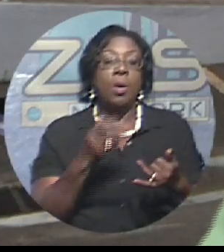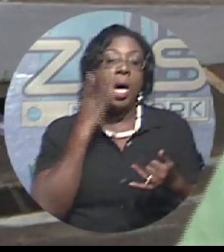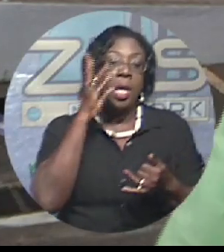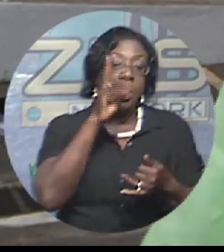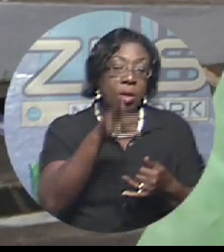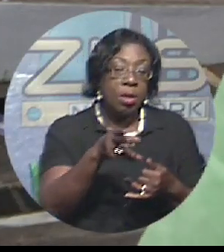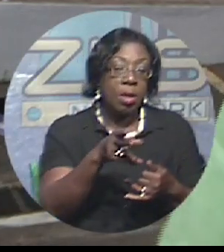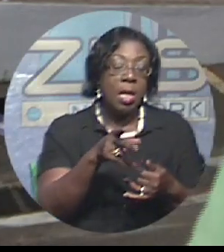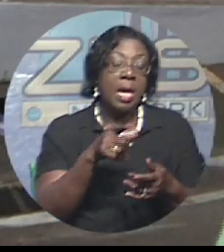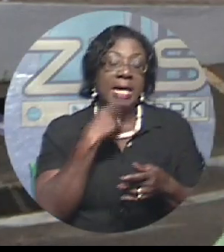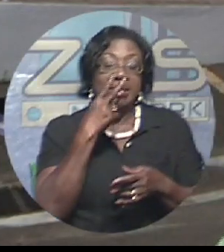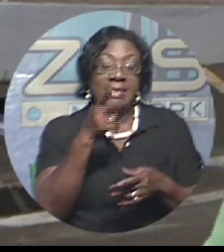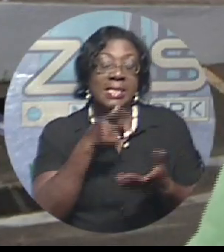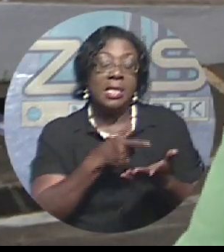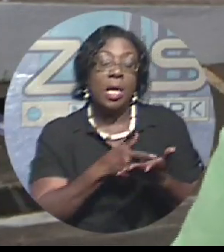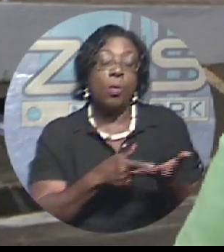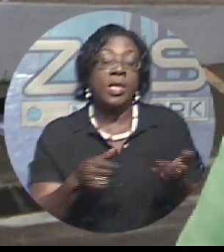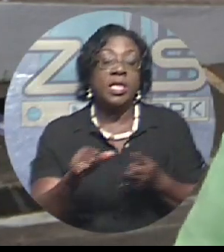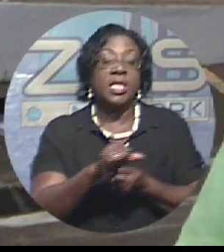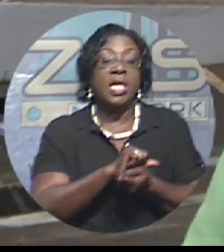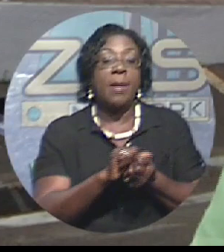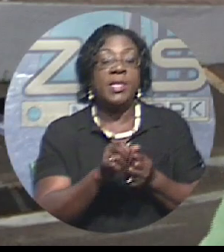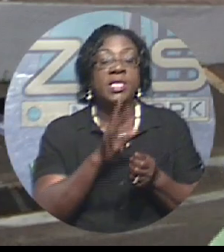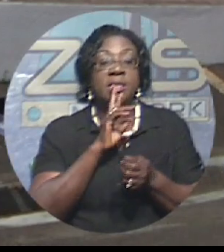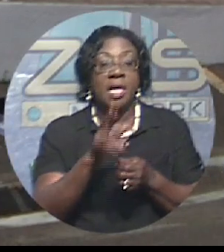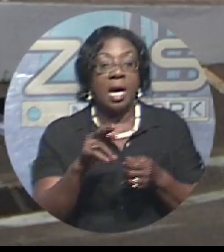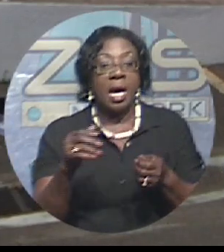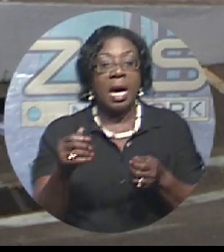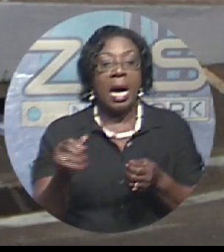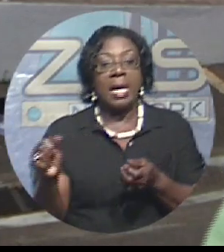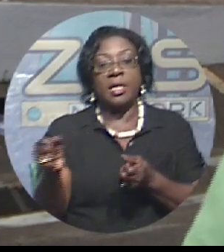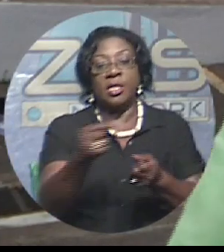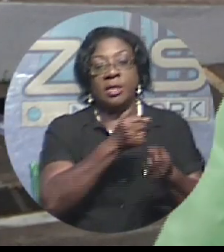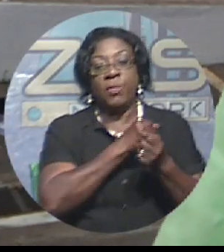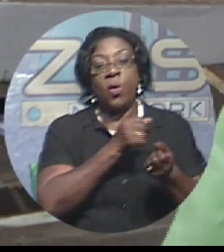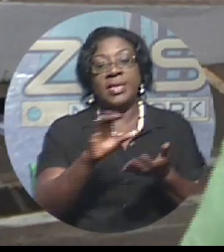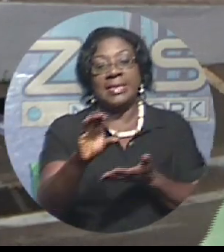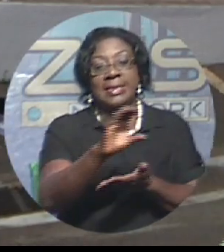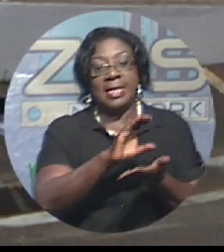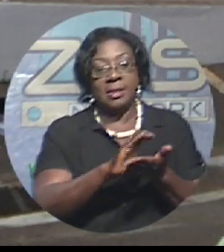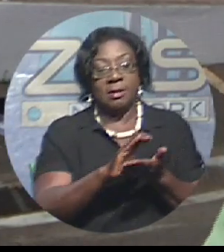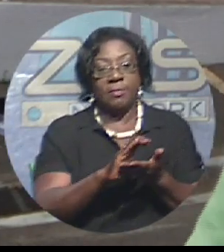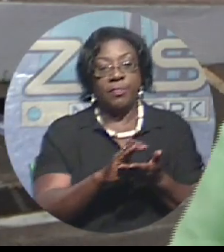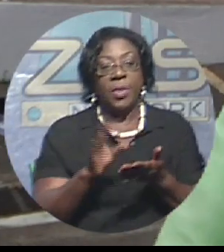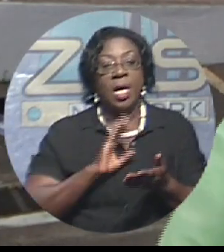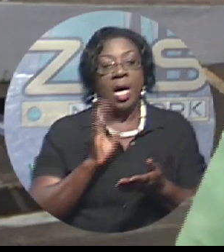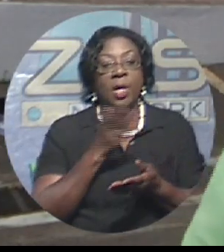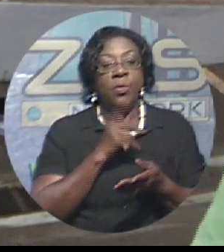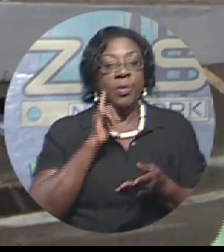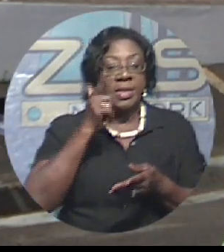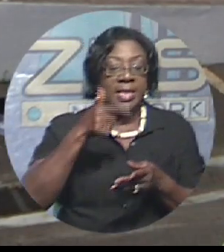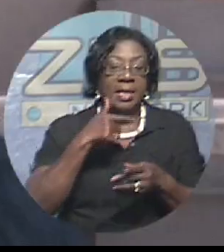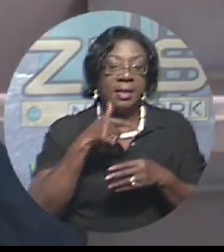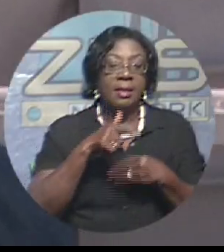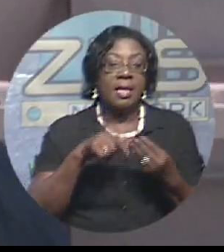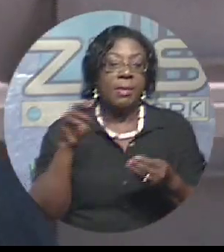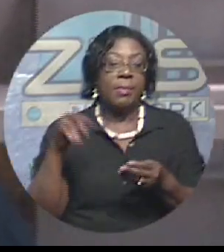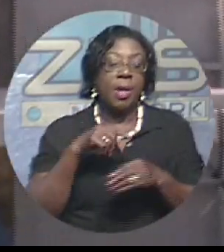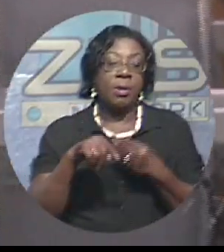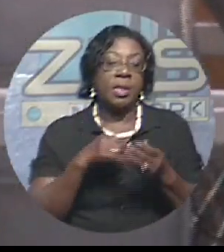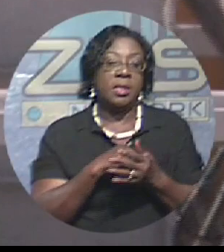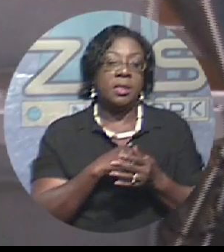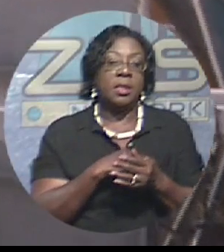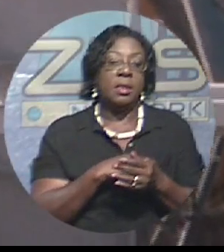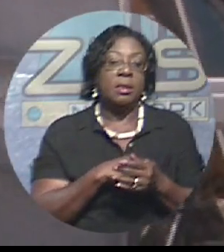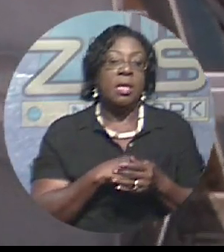hearing about it now, I'm going down to the sports center to see what kind of damage was done down there, and we will feed that information on. It appears